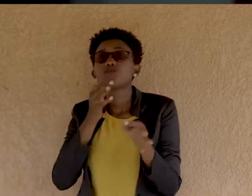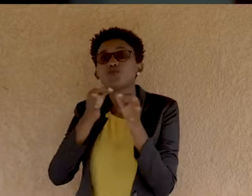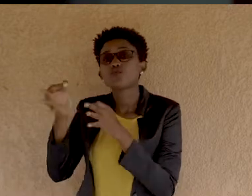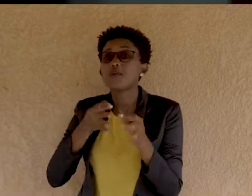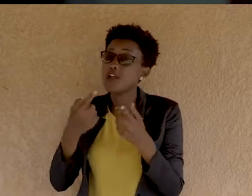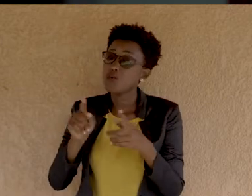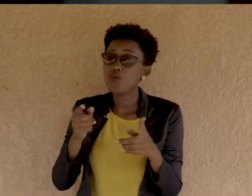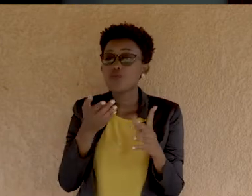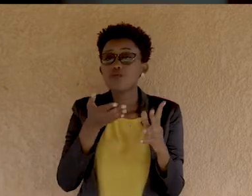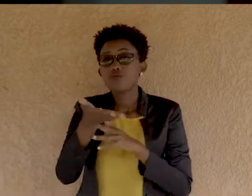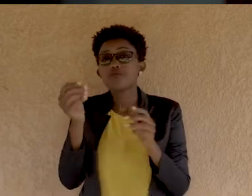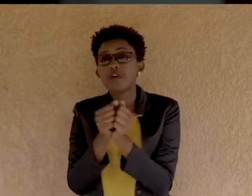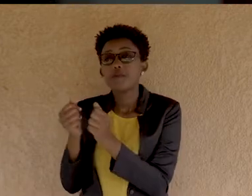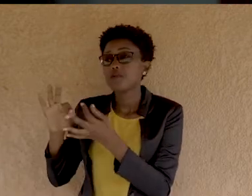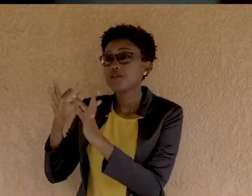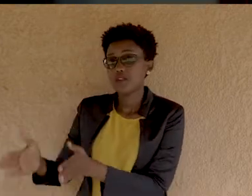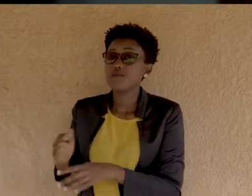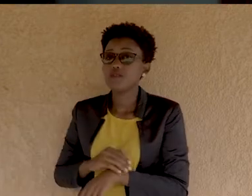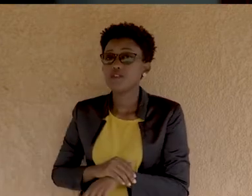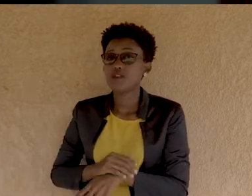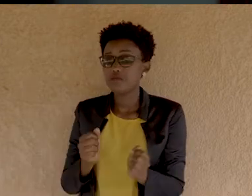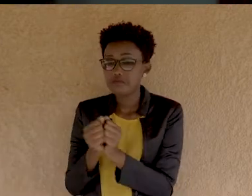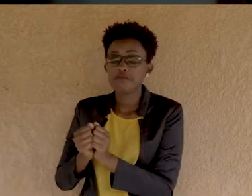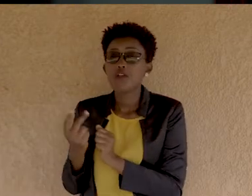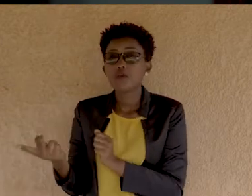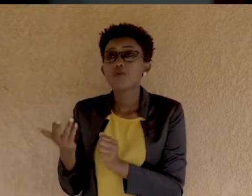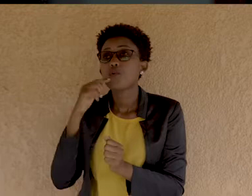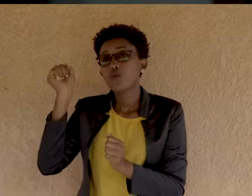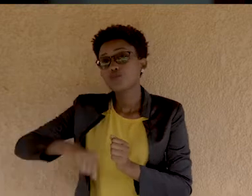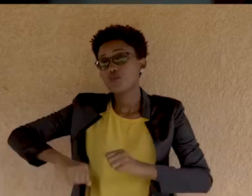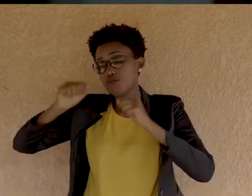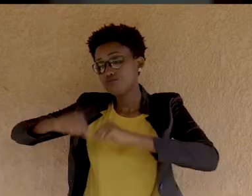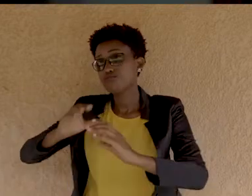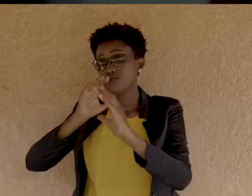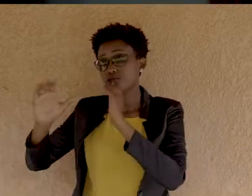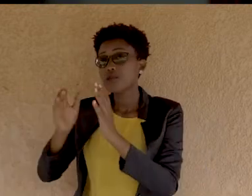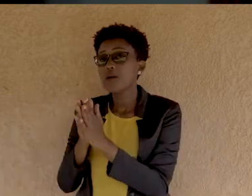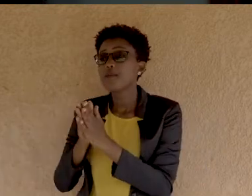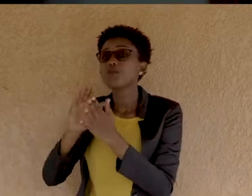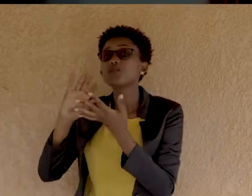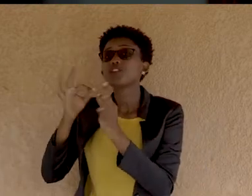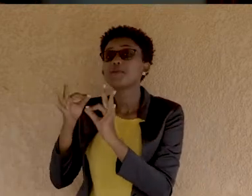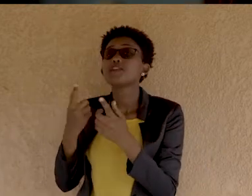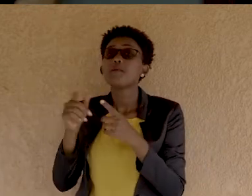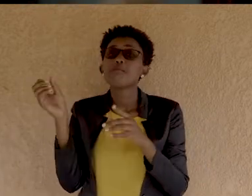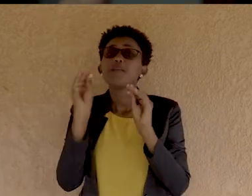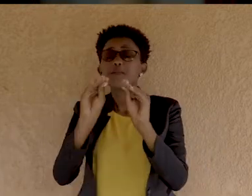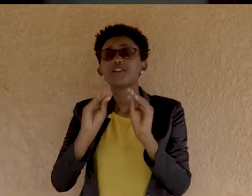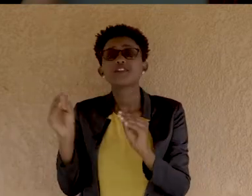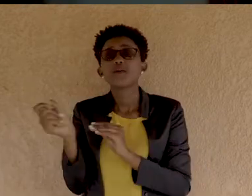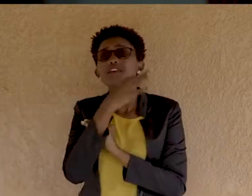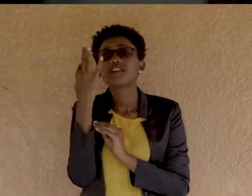of course, which was done. The course took him about 3 months and a half. And you had also to work with the